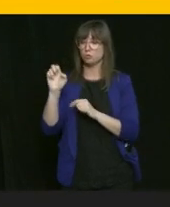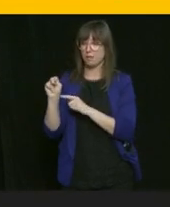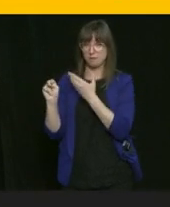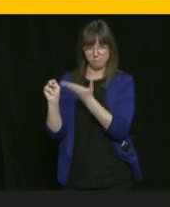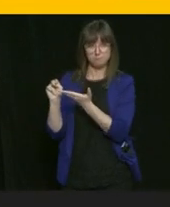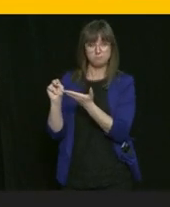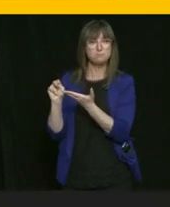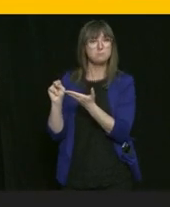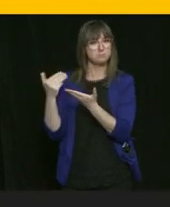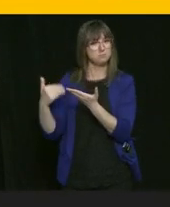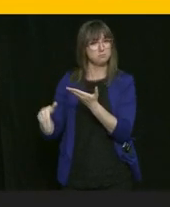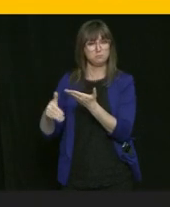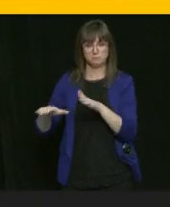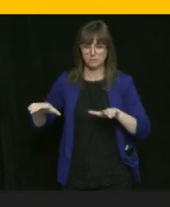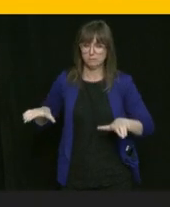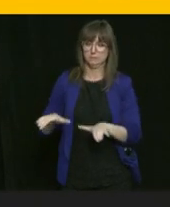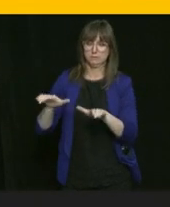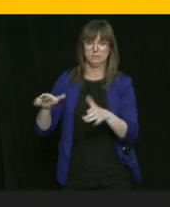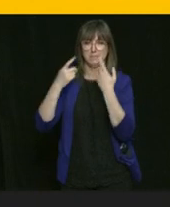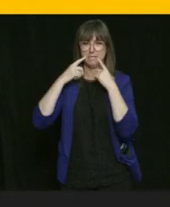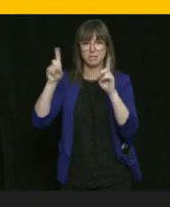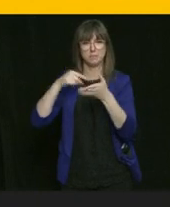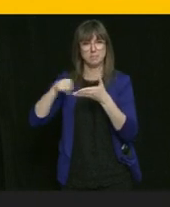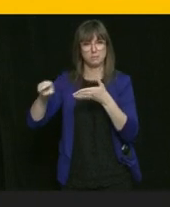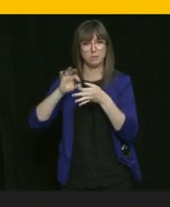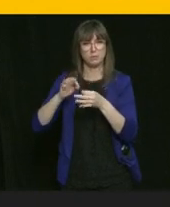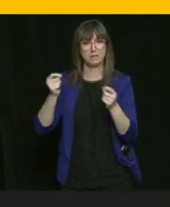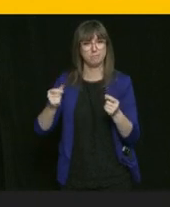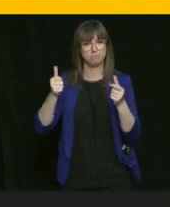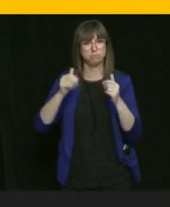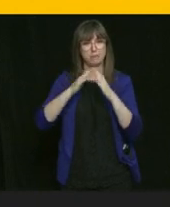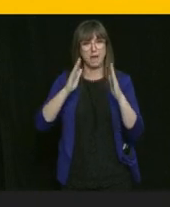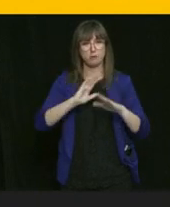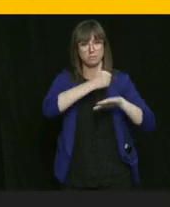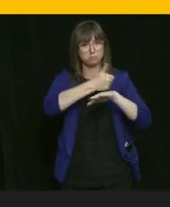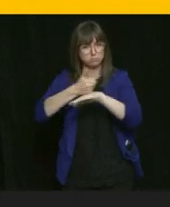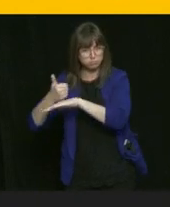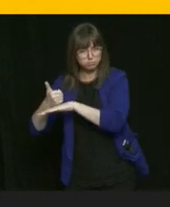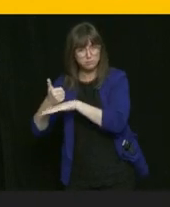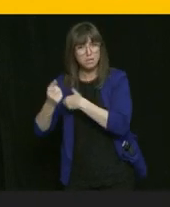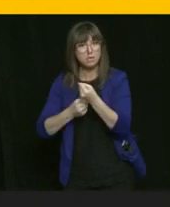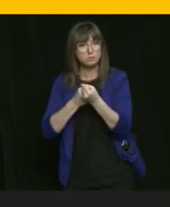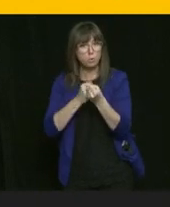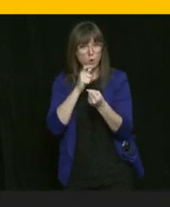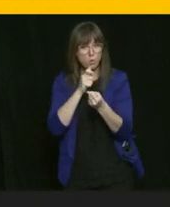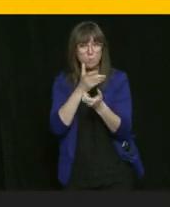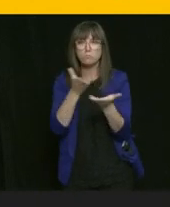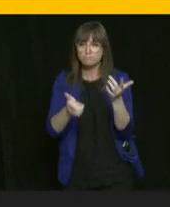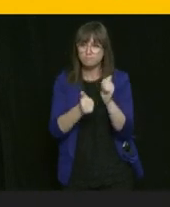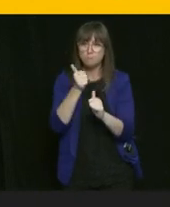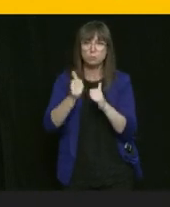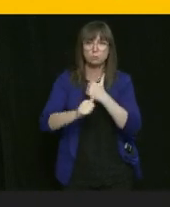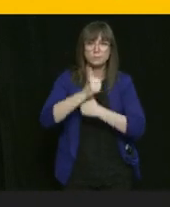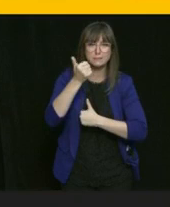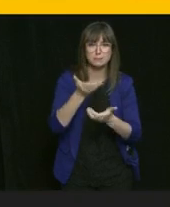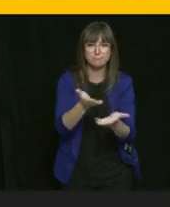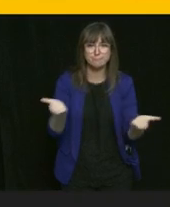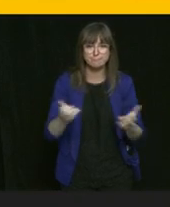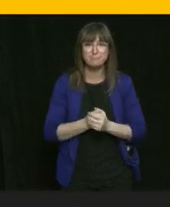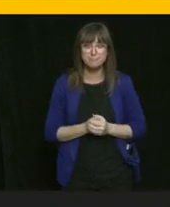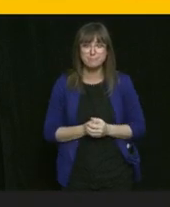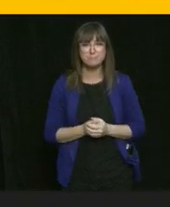has made significant announcements this week on rapid housing initiatives to help the most vulnerable. We are excited